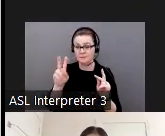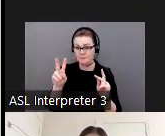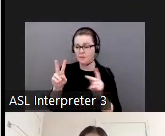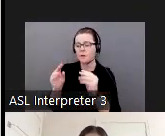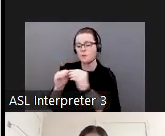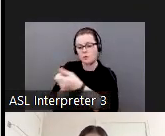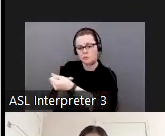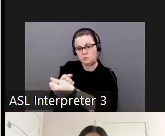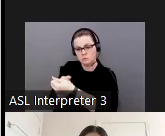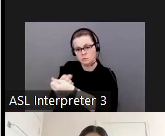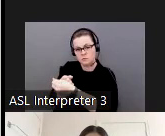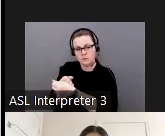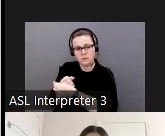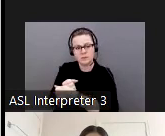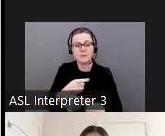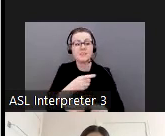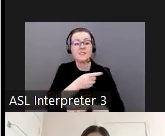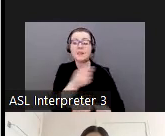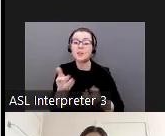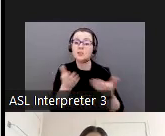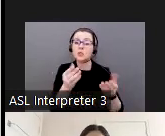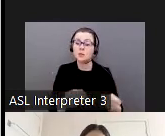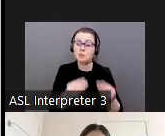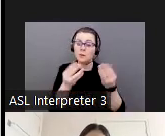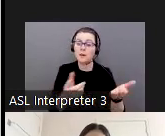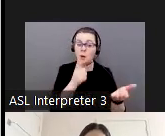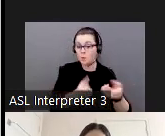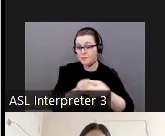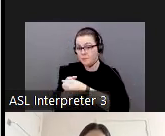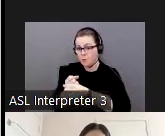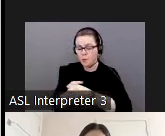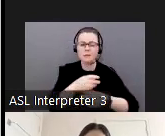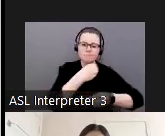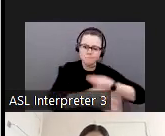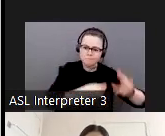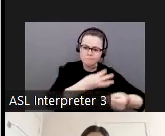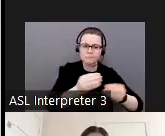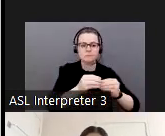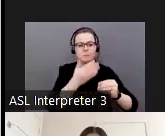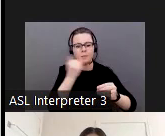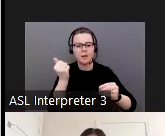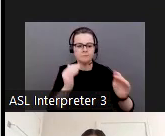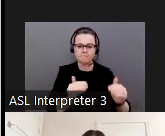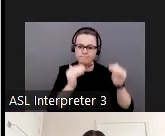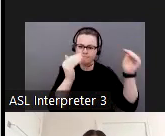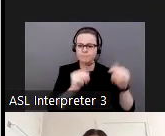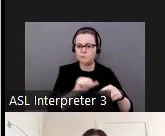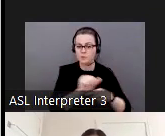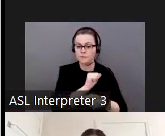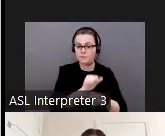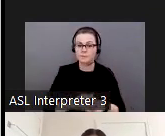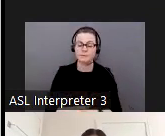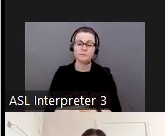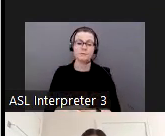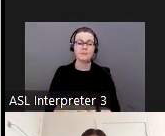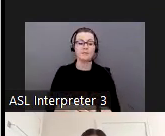promising practices for service providers who assist them. So the identified final tools